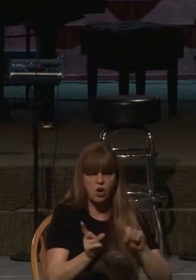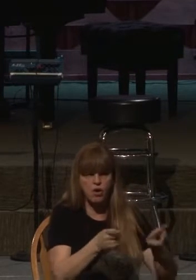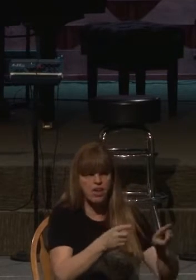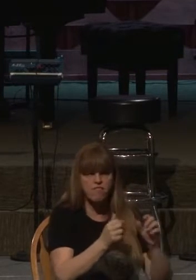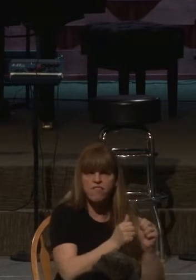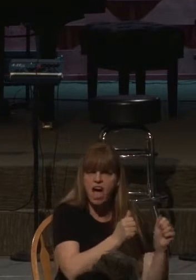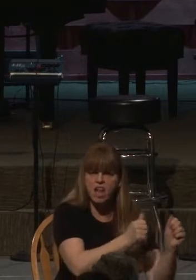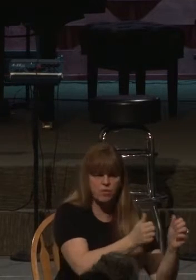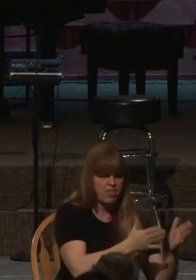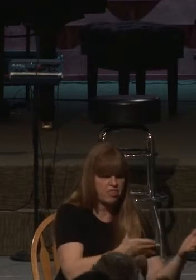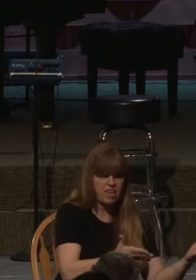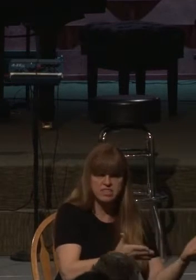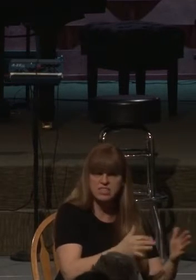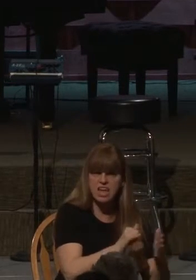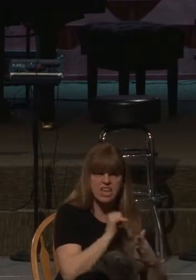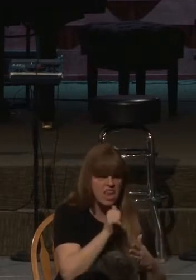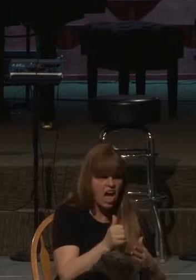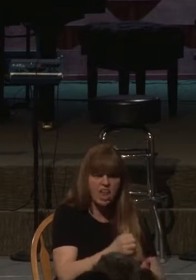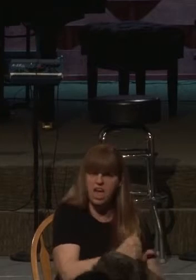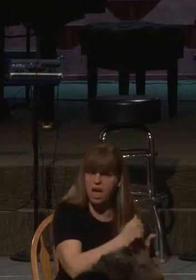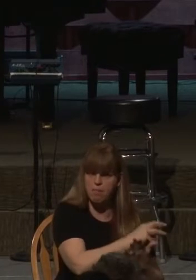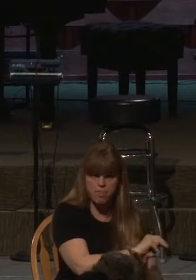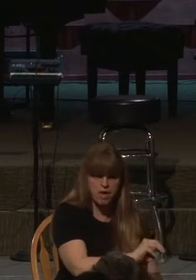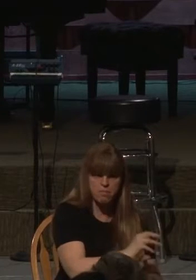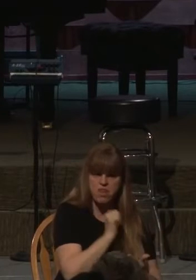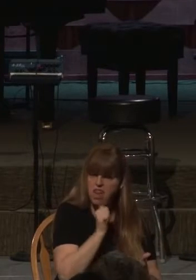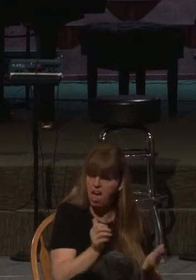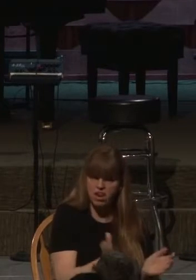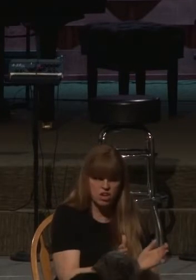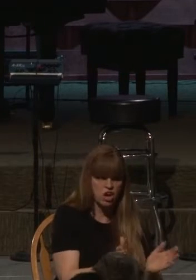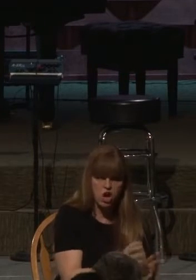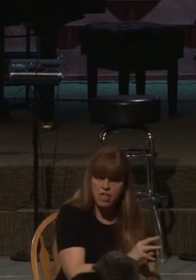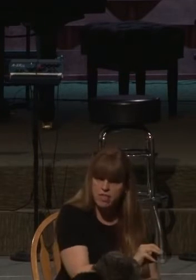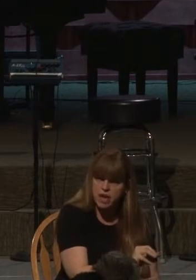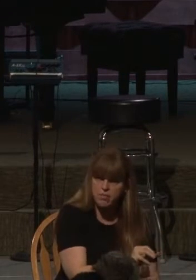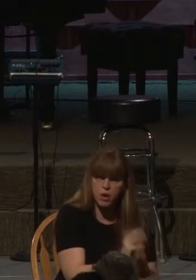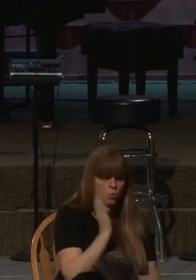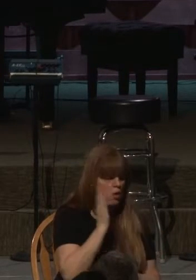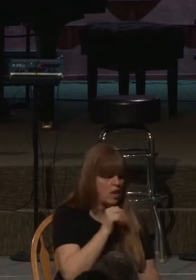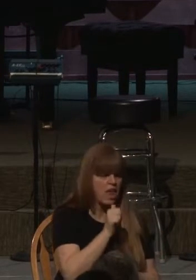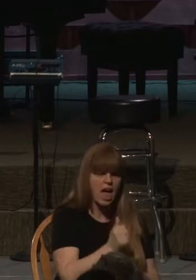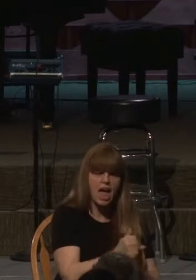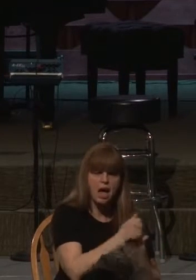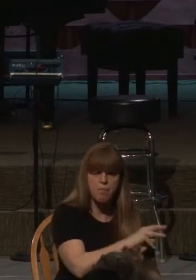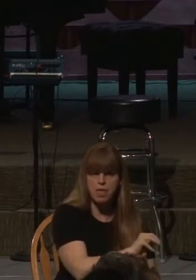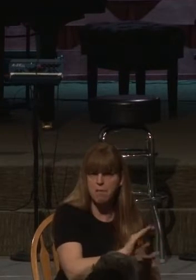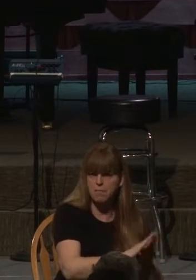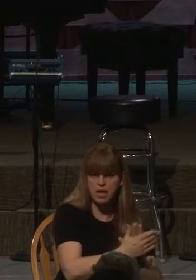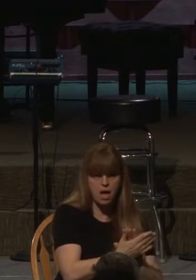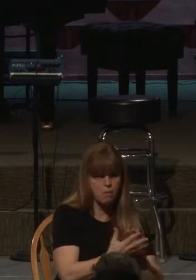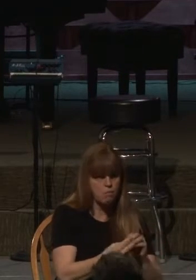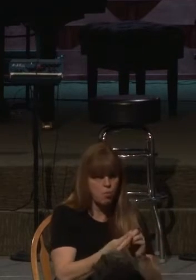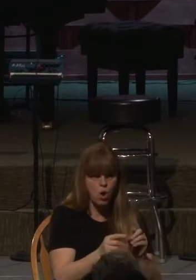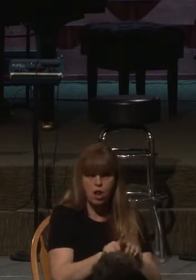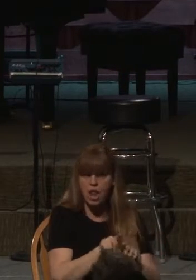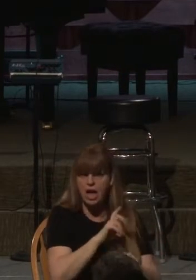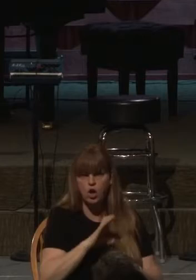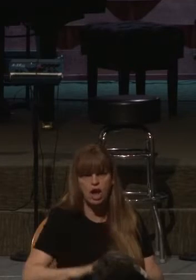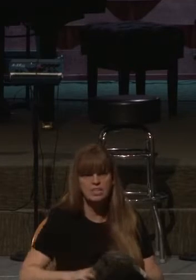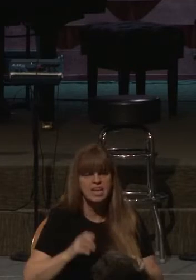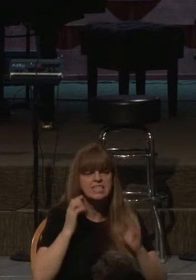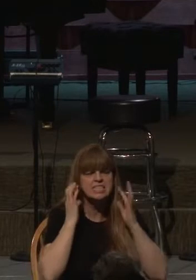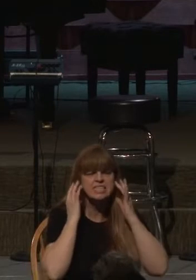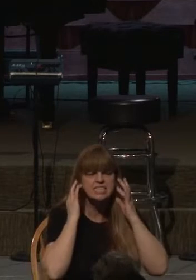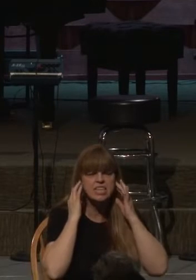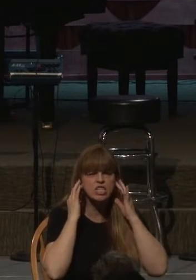after things that will not help them, that will not encourage them, that will not help them to become more like Christ. They may tickle their ears,